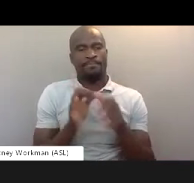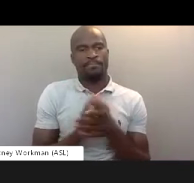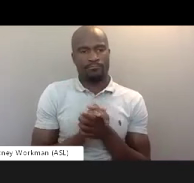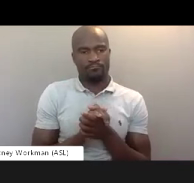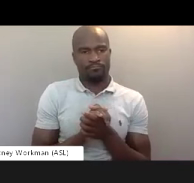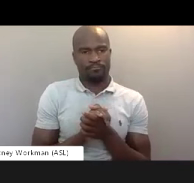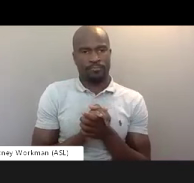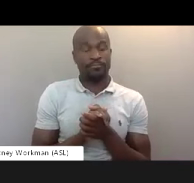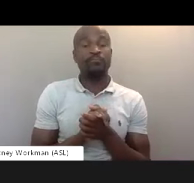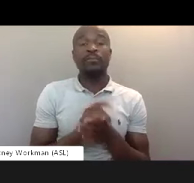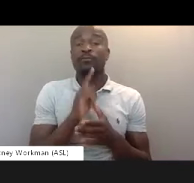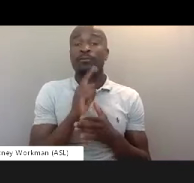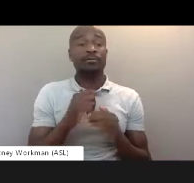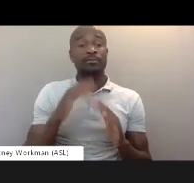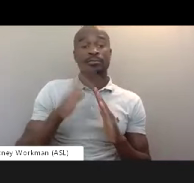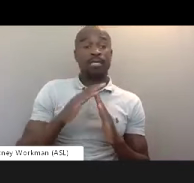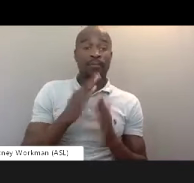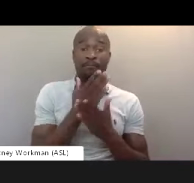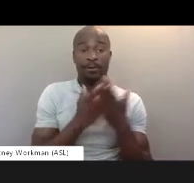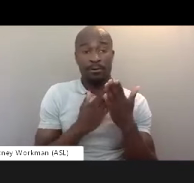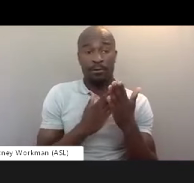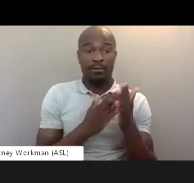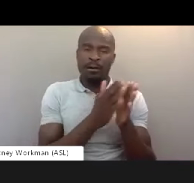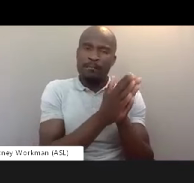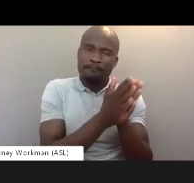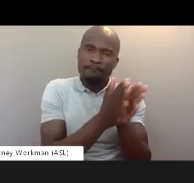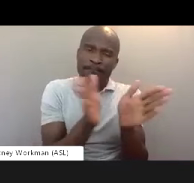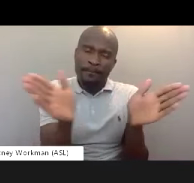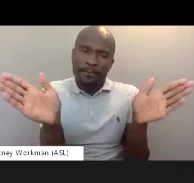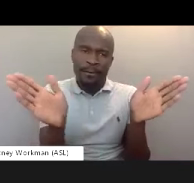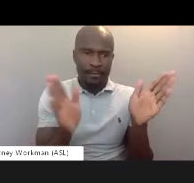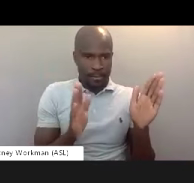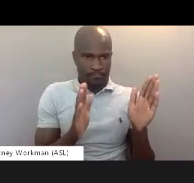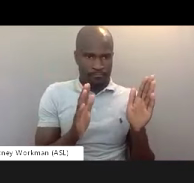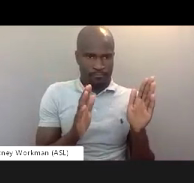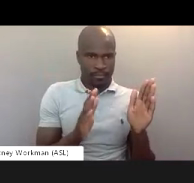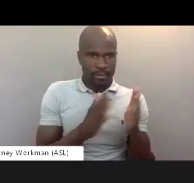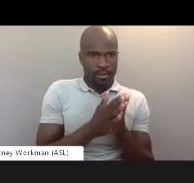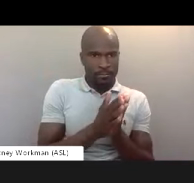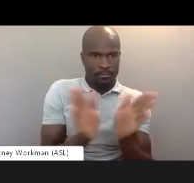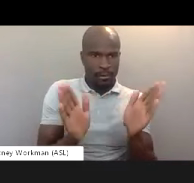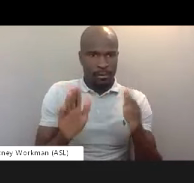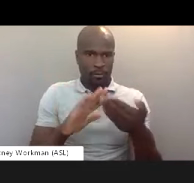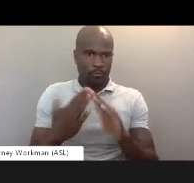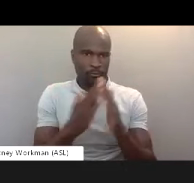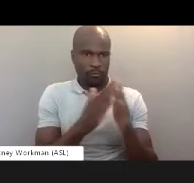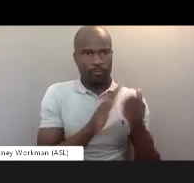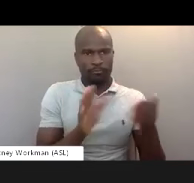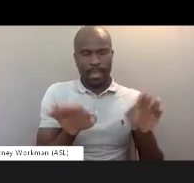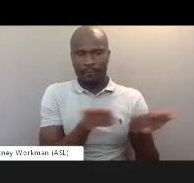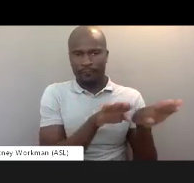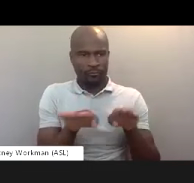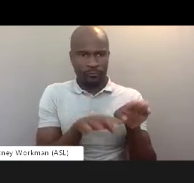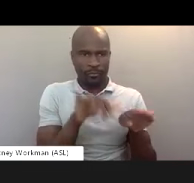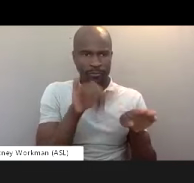work on is really that broad community behavioral and mental health response. And those who aren't as familiar with these terms,